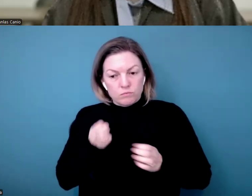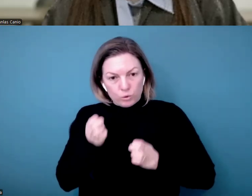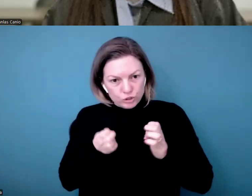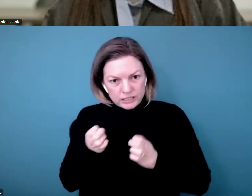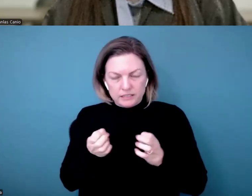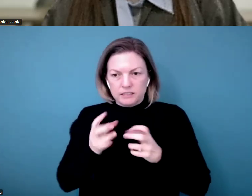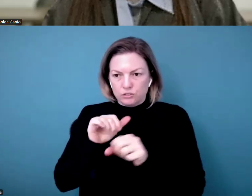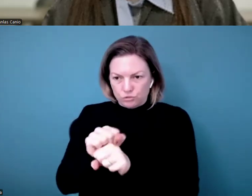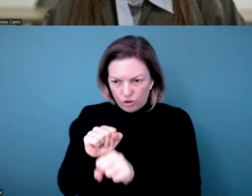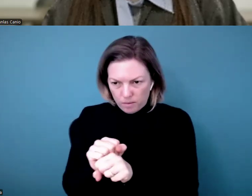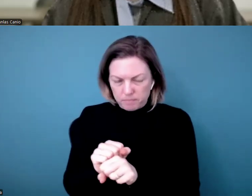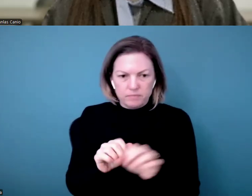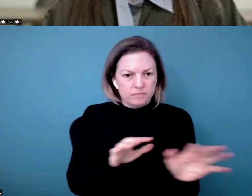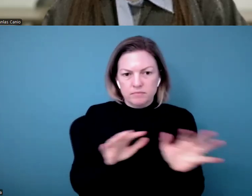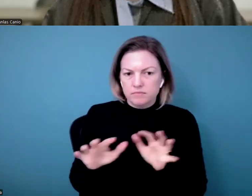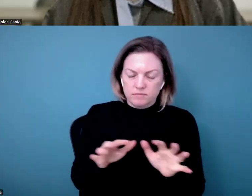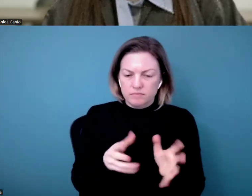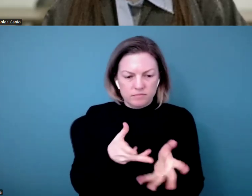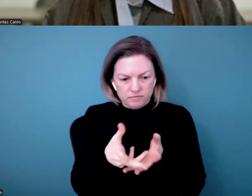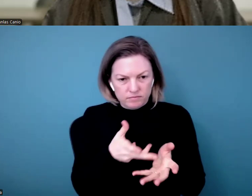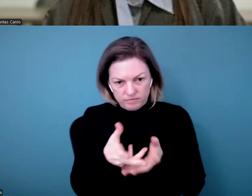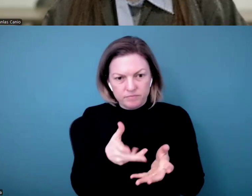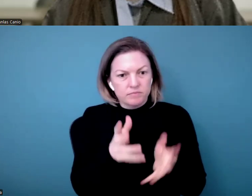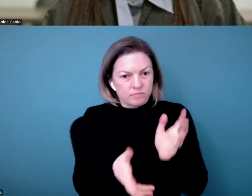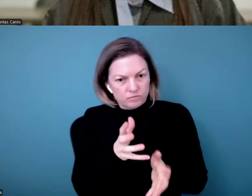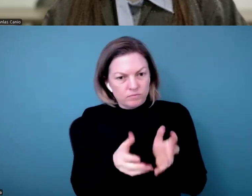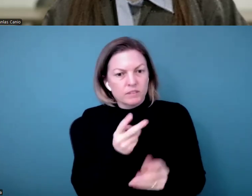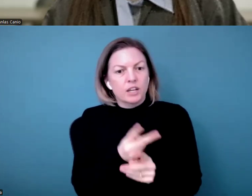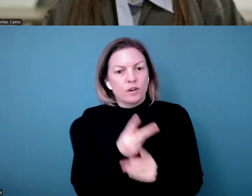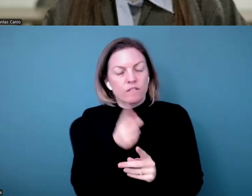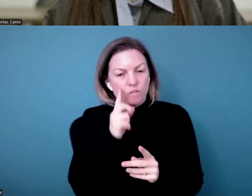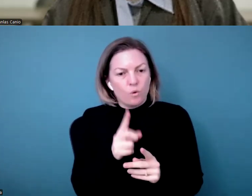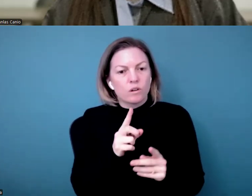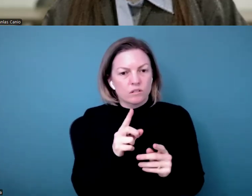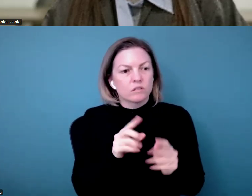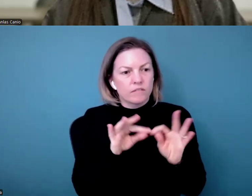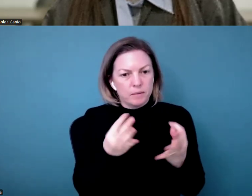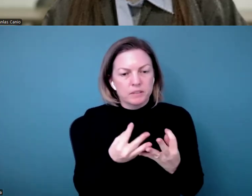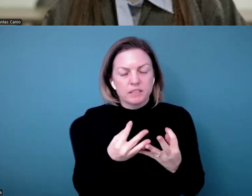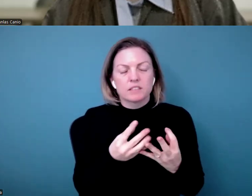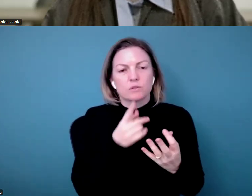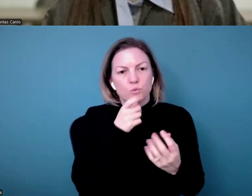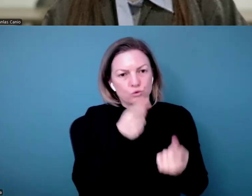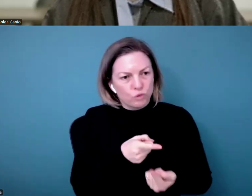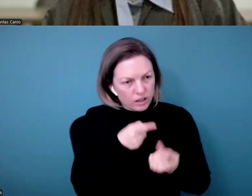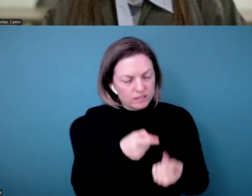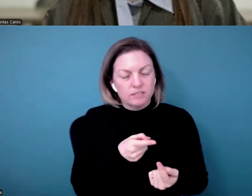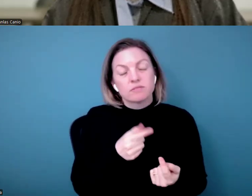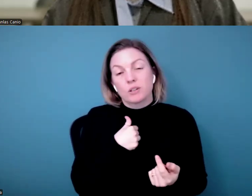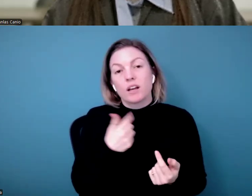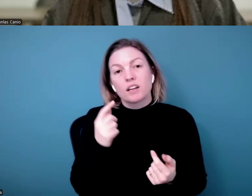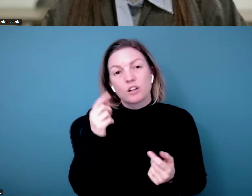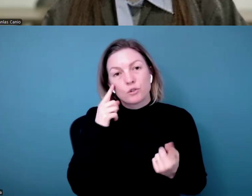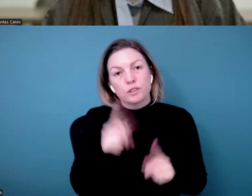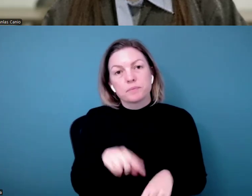is caring for a loved one that is struggling themselves. So yes, I would second that.